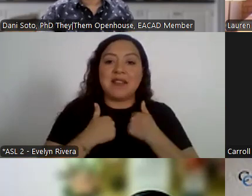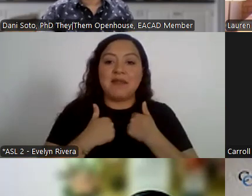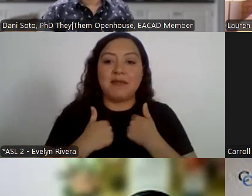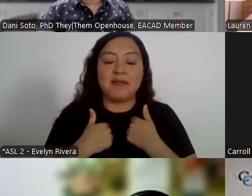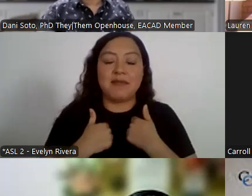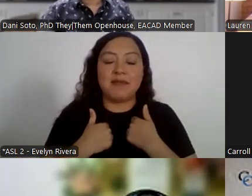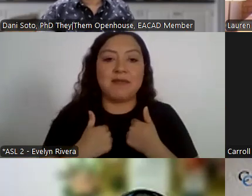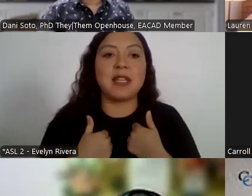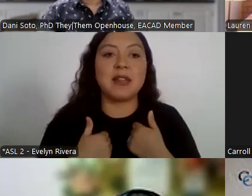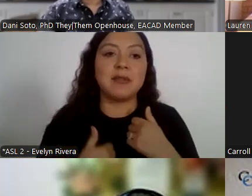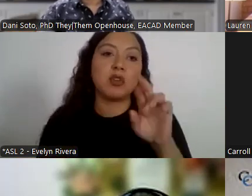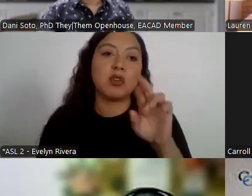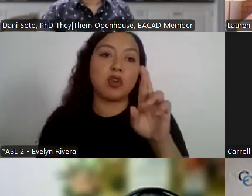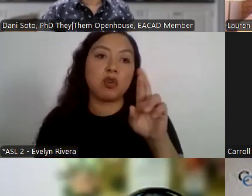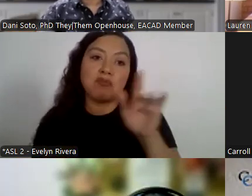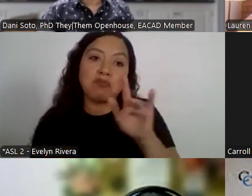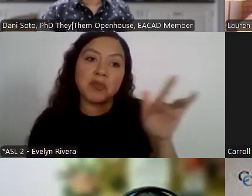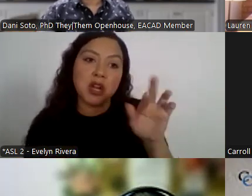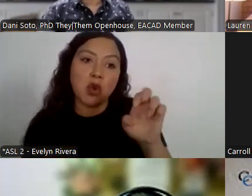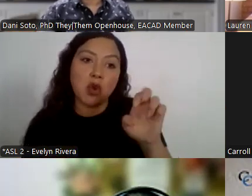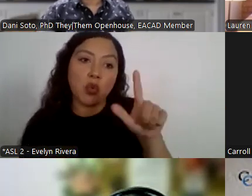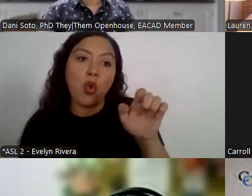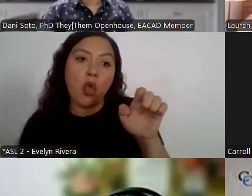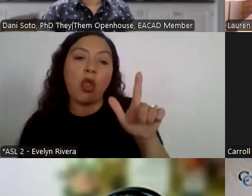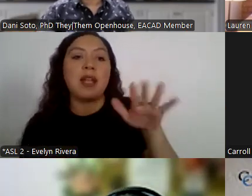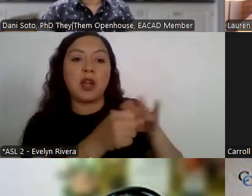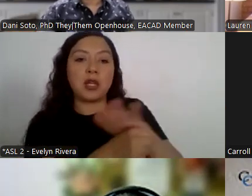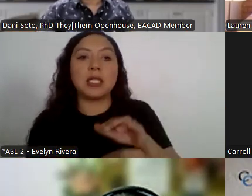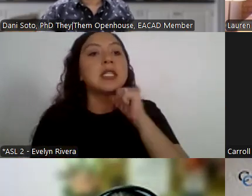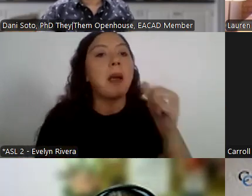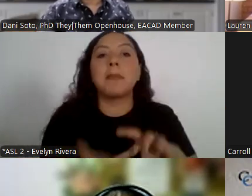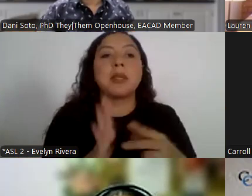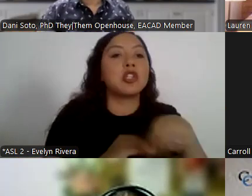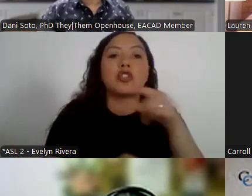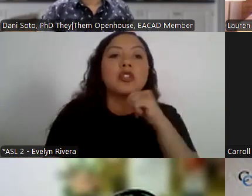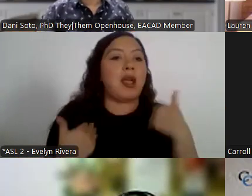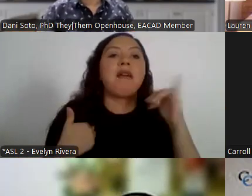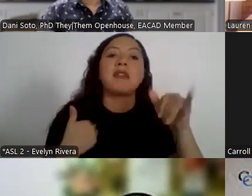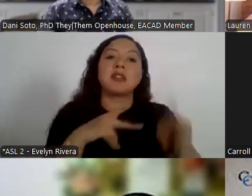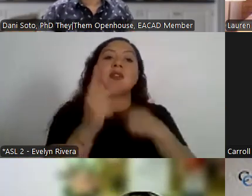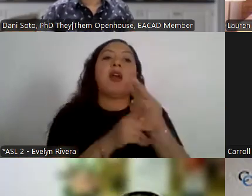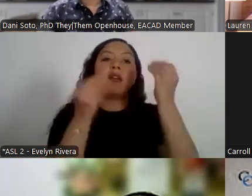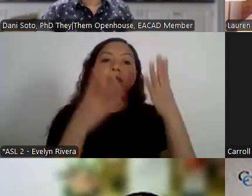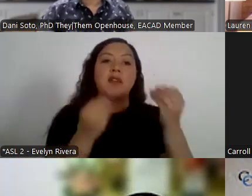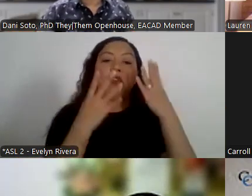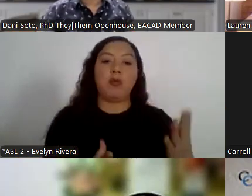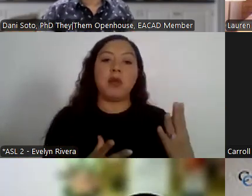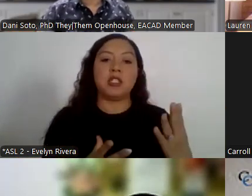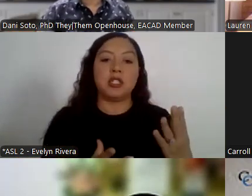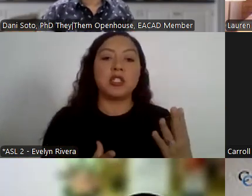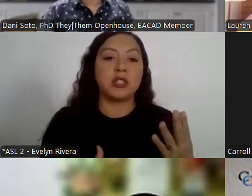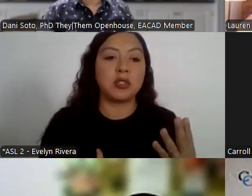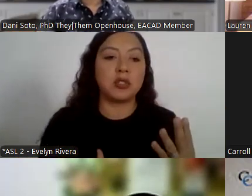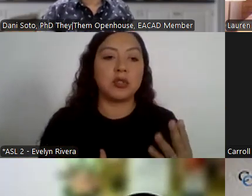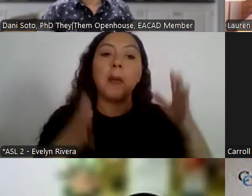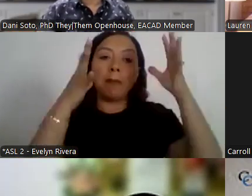frontier area doesn't mean that they shouldn't have this information to make informed decisions. I also do have